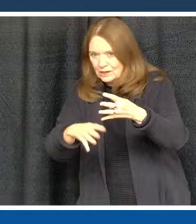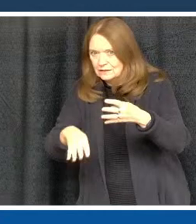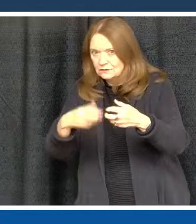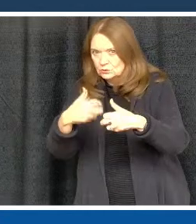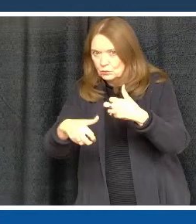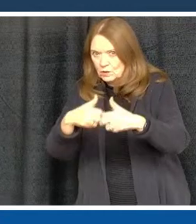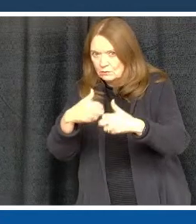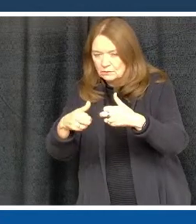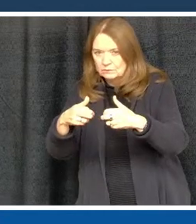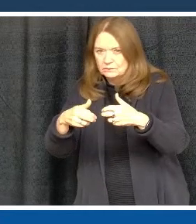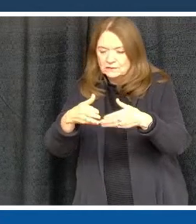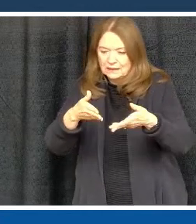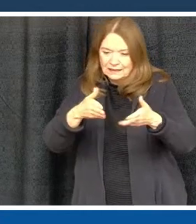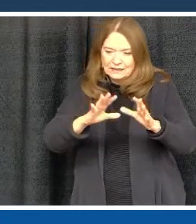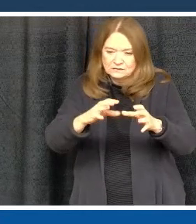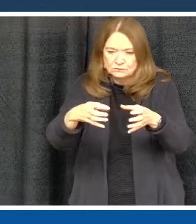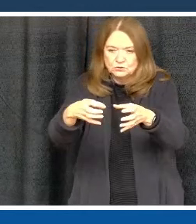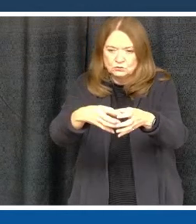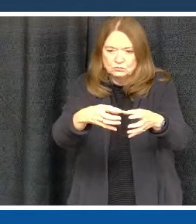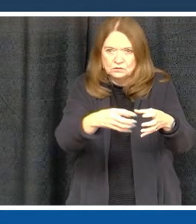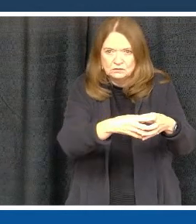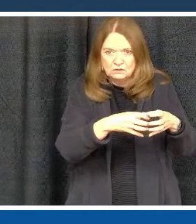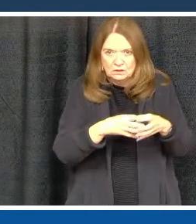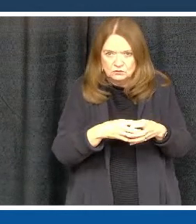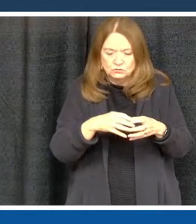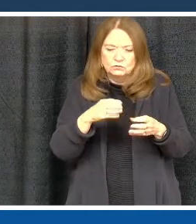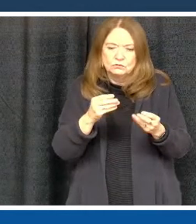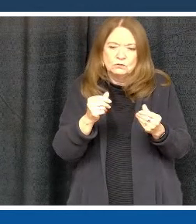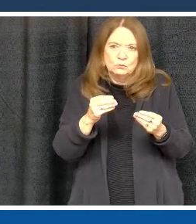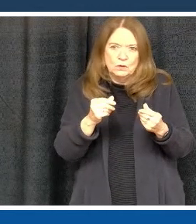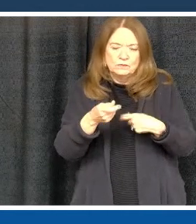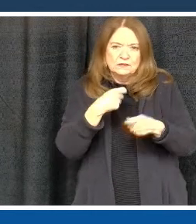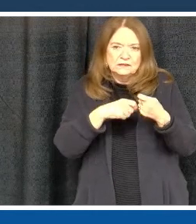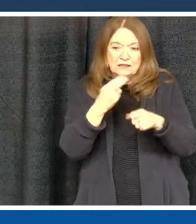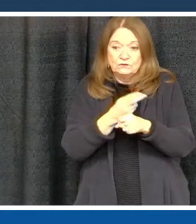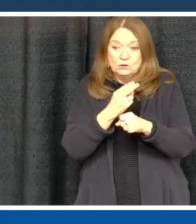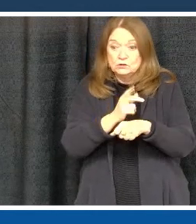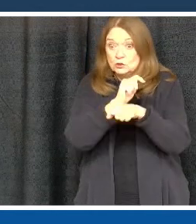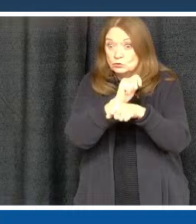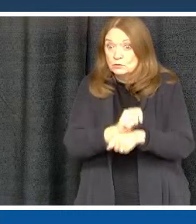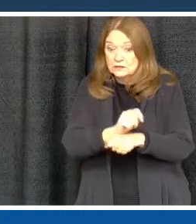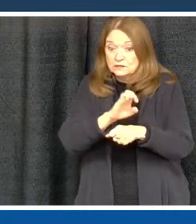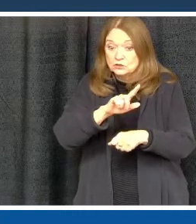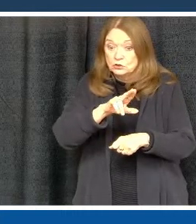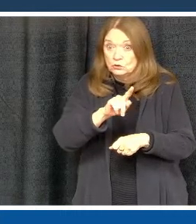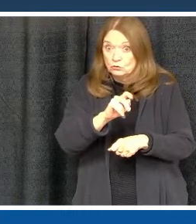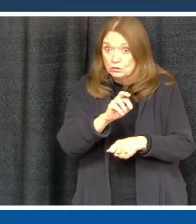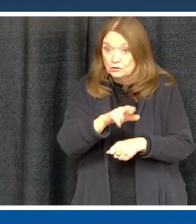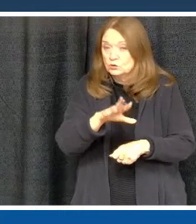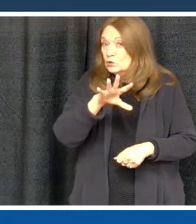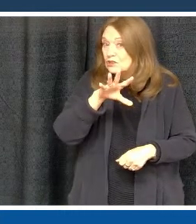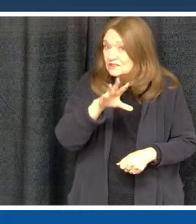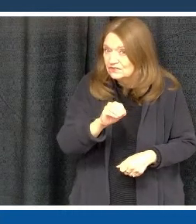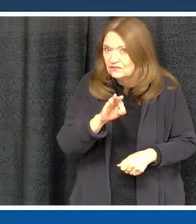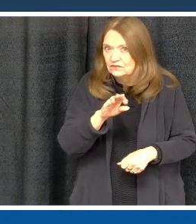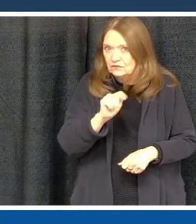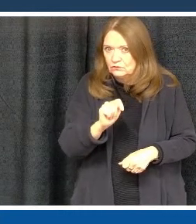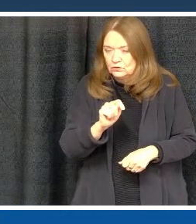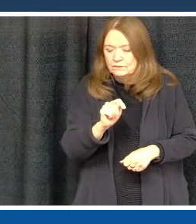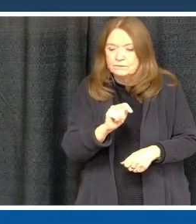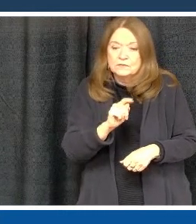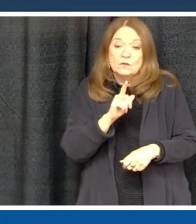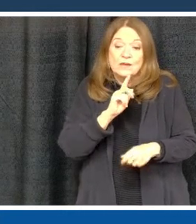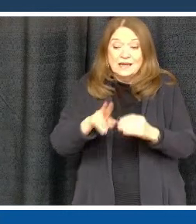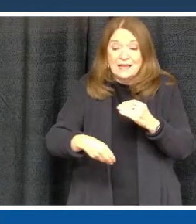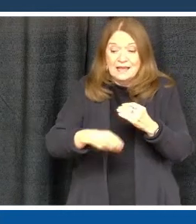them to cluster their properties over instead of using the traditional cluster, which is a 50-foot lot. So that extra 20